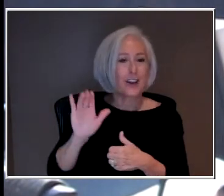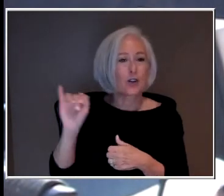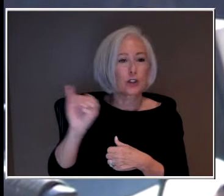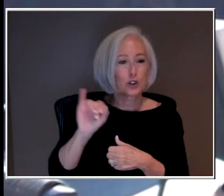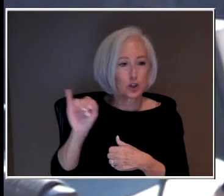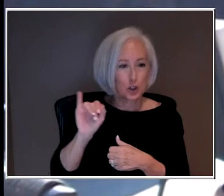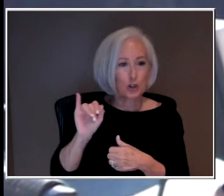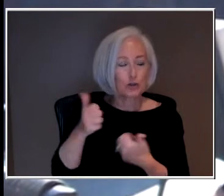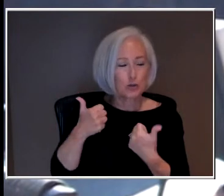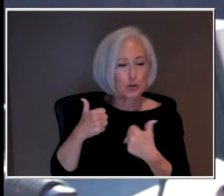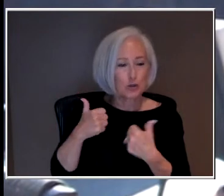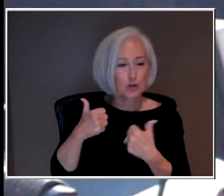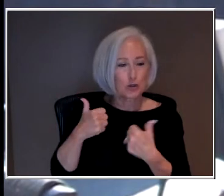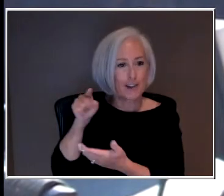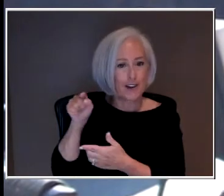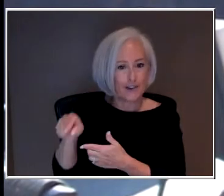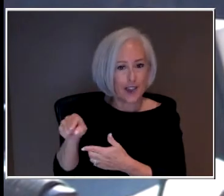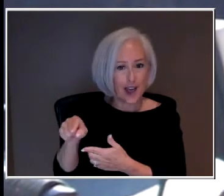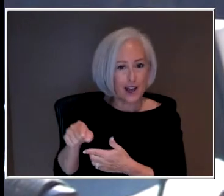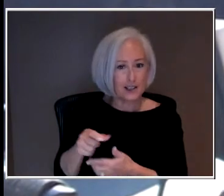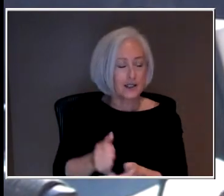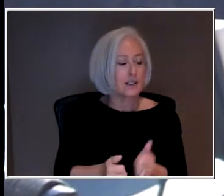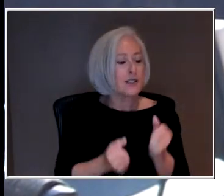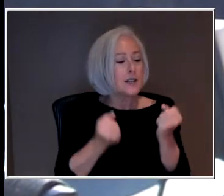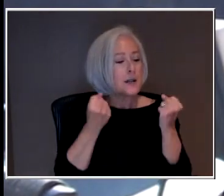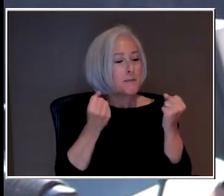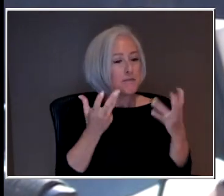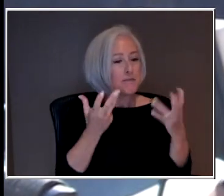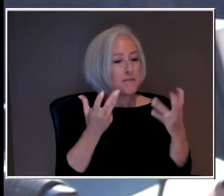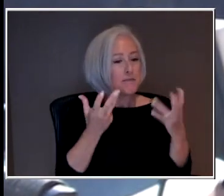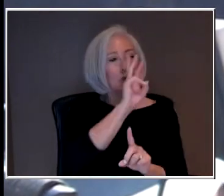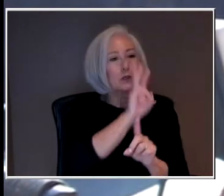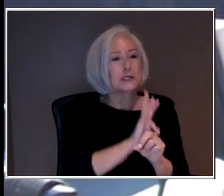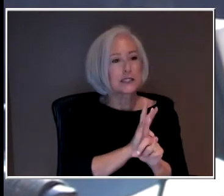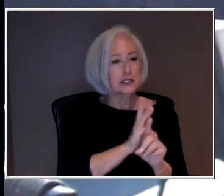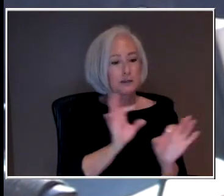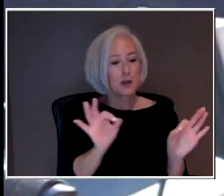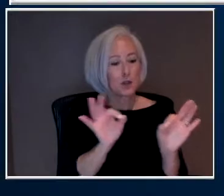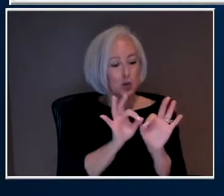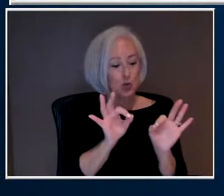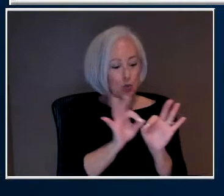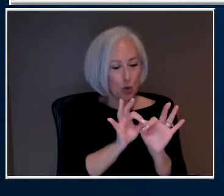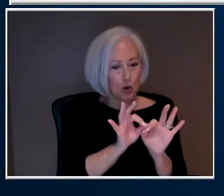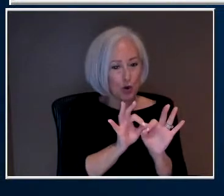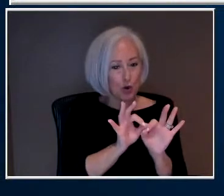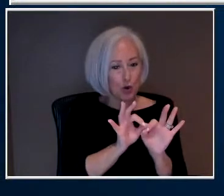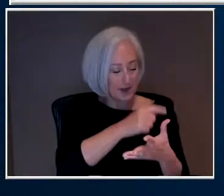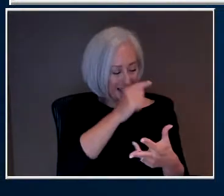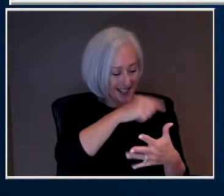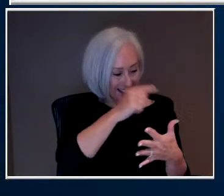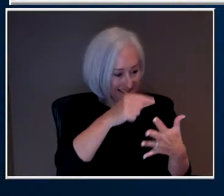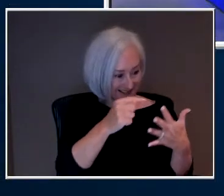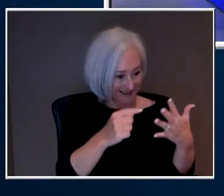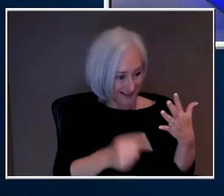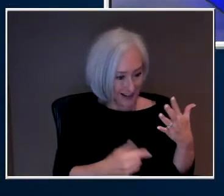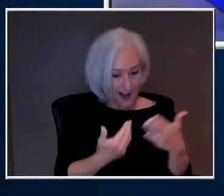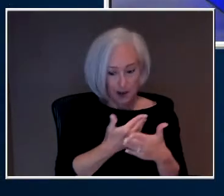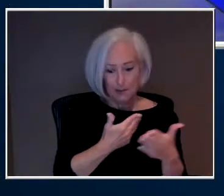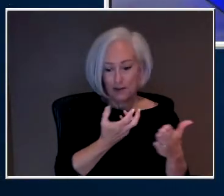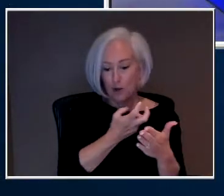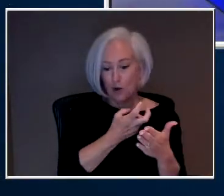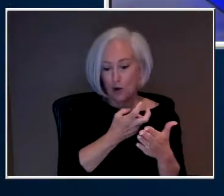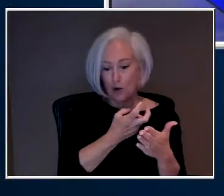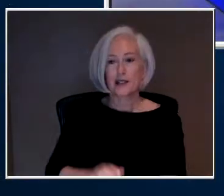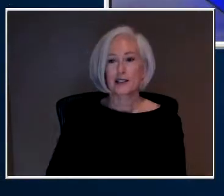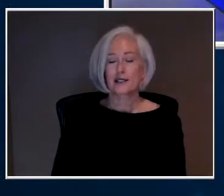people have tried conservative measures for about 6 months before they move on to a spinal cord stimulator. I want to bring Diana in. We want to hear